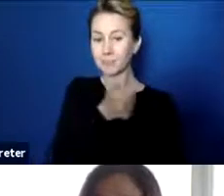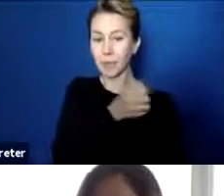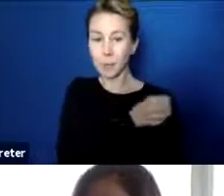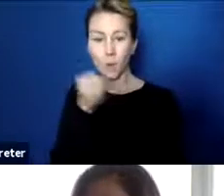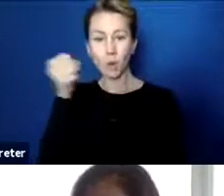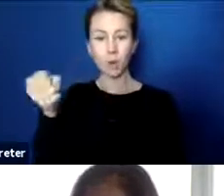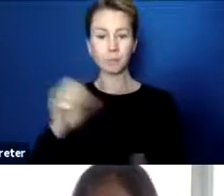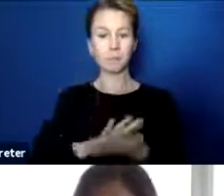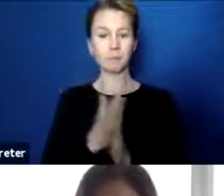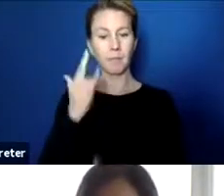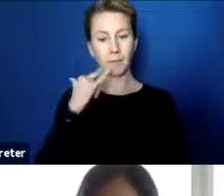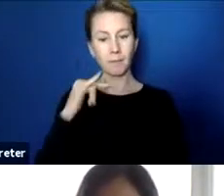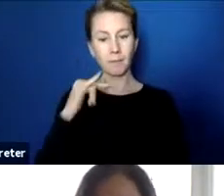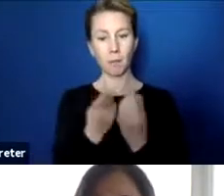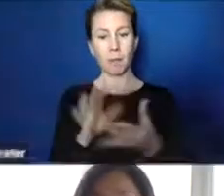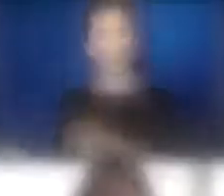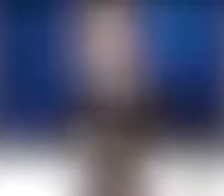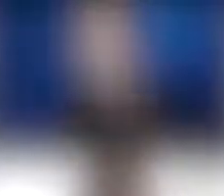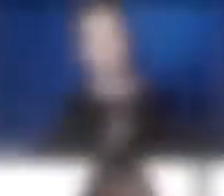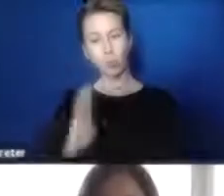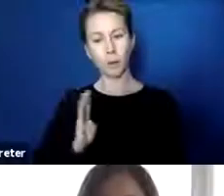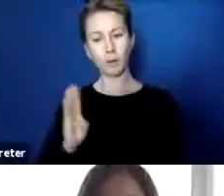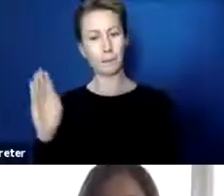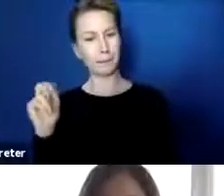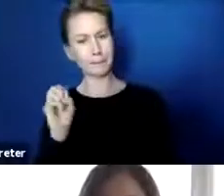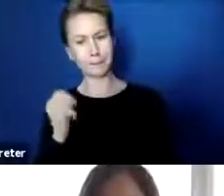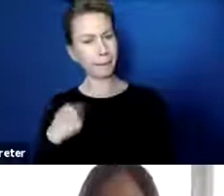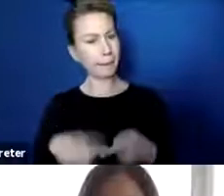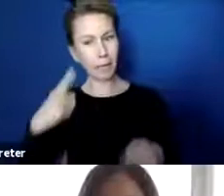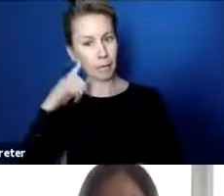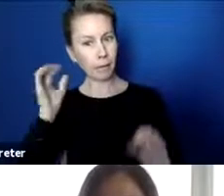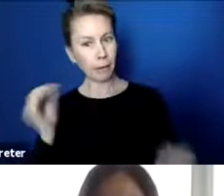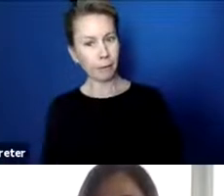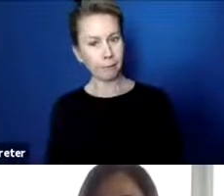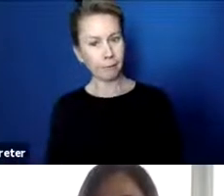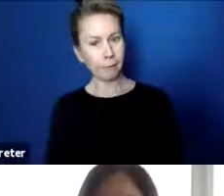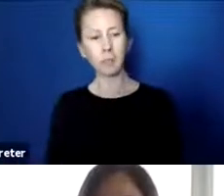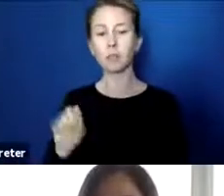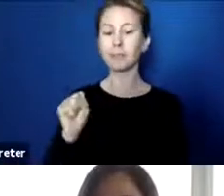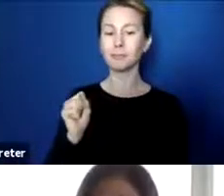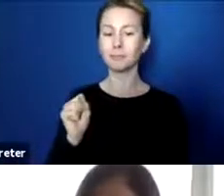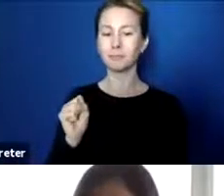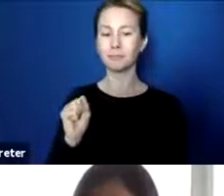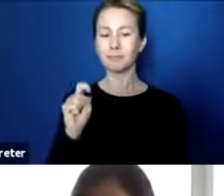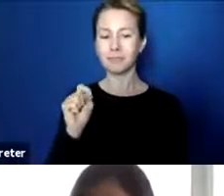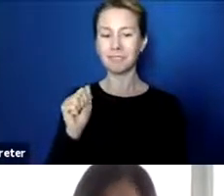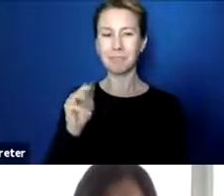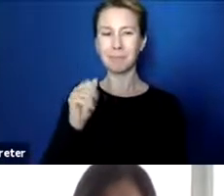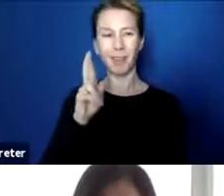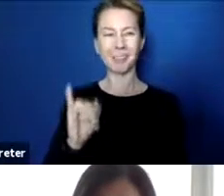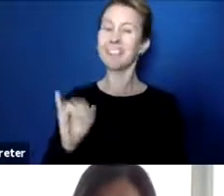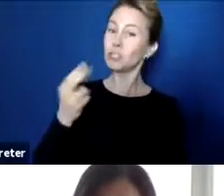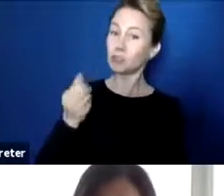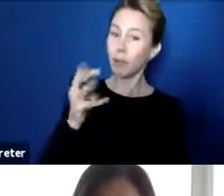Francisco Family Violence Council, a member of the California Elder Justice Council, which you will hear about a little bit more